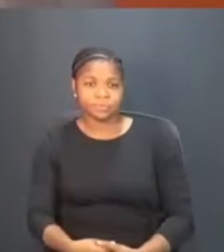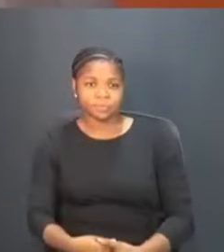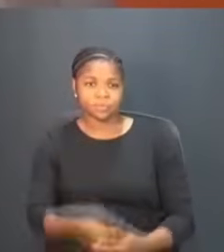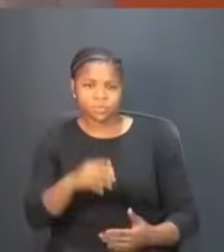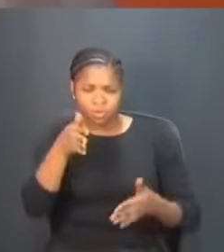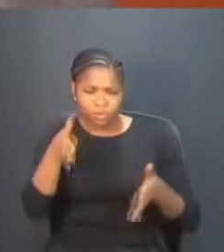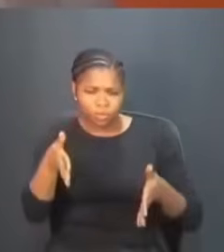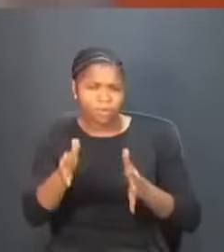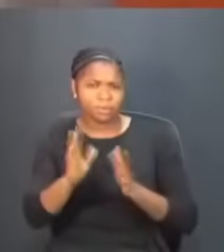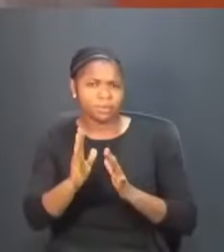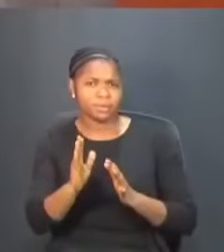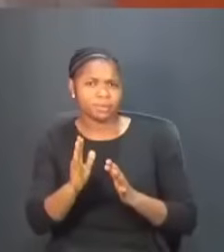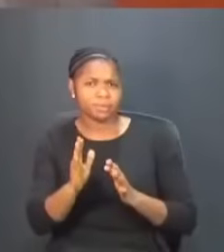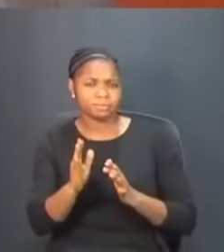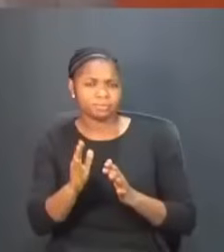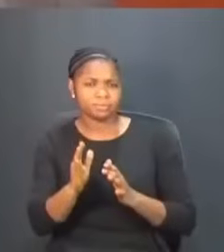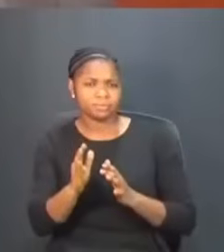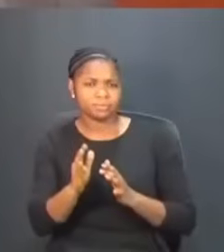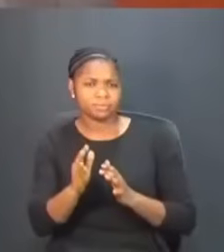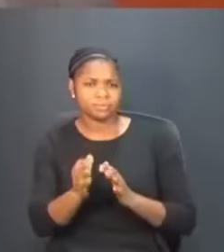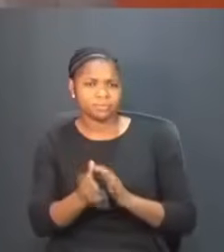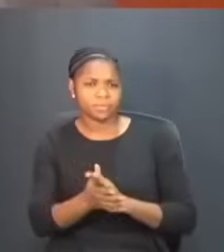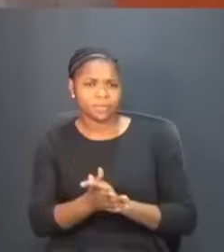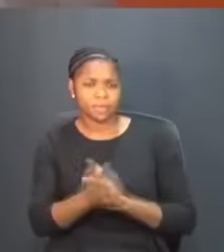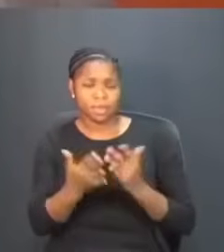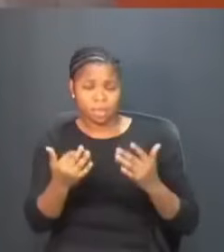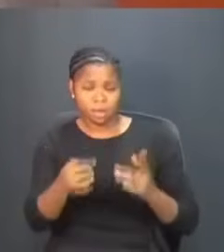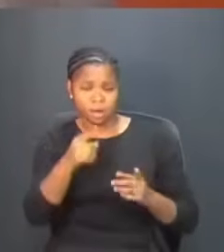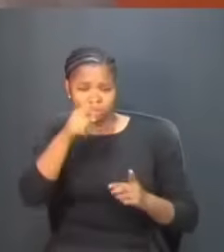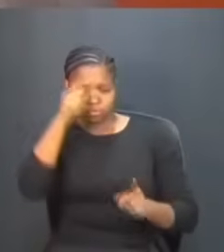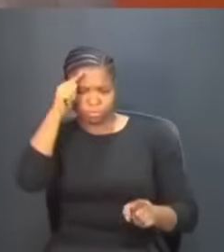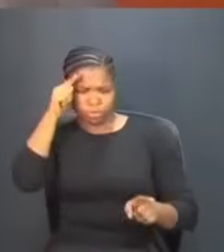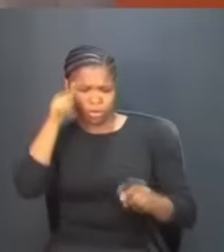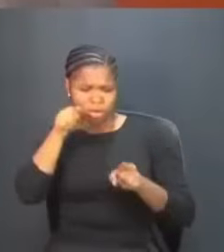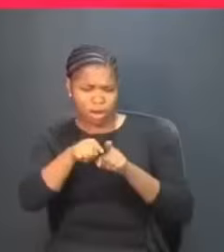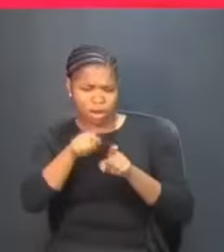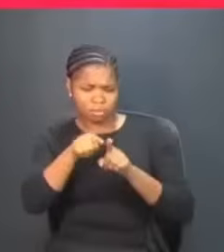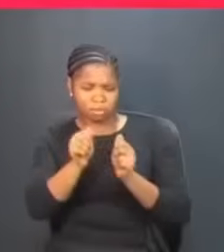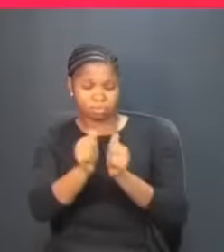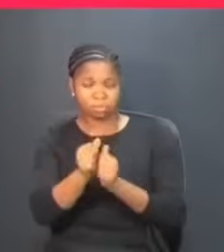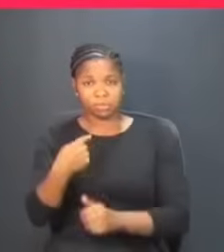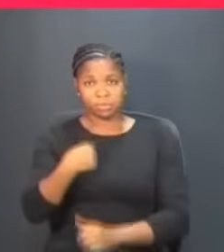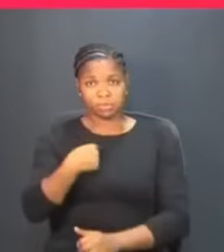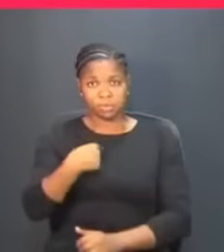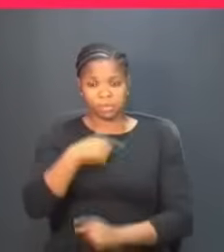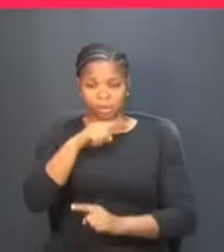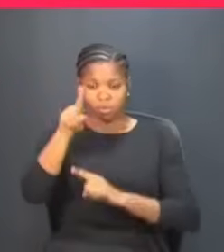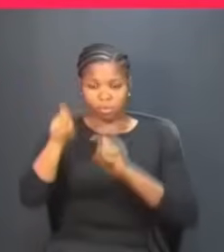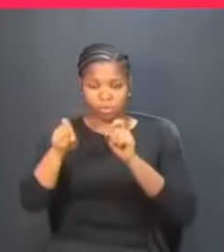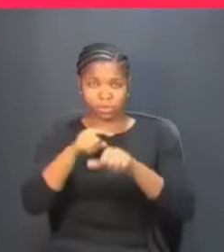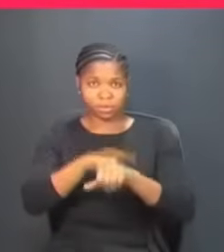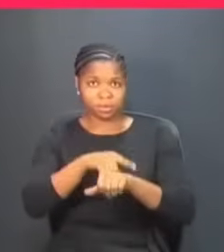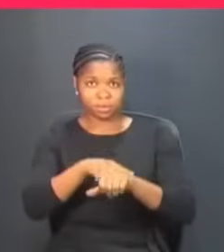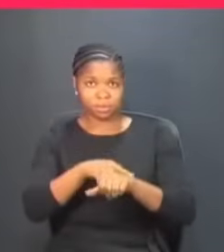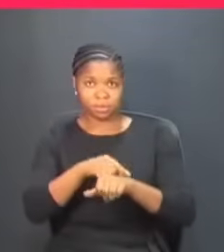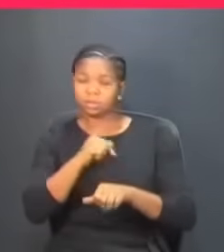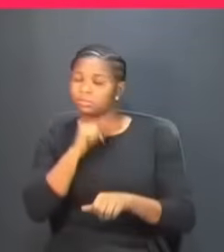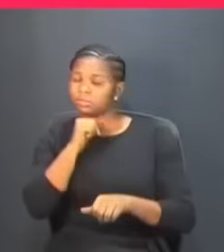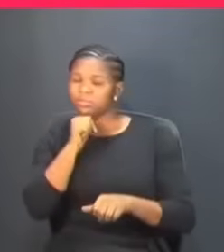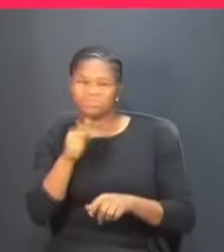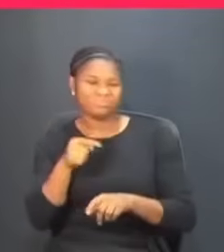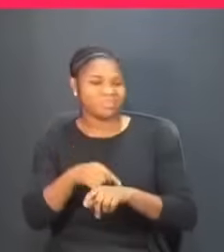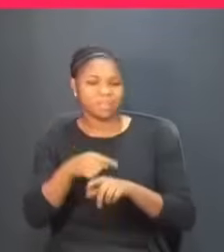reason. rephrase. You would agree with me that question time is not a period for